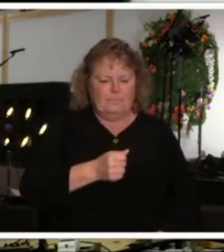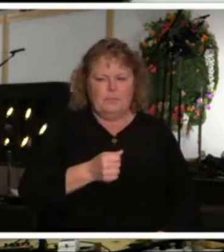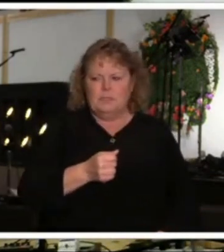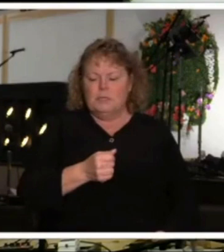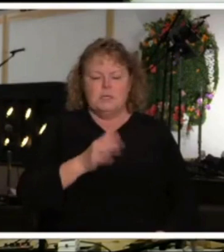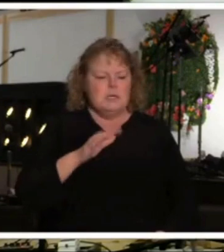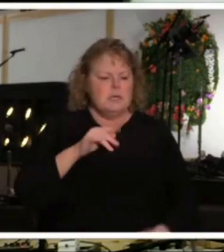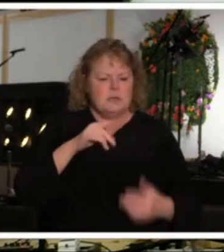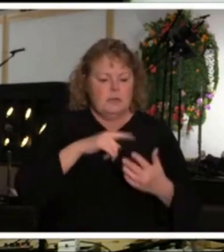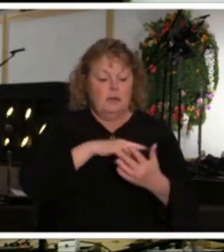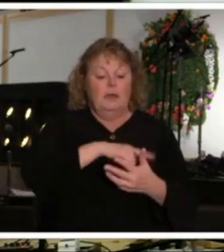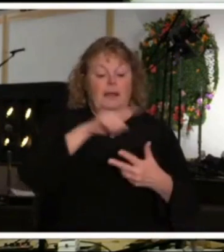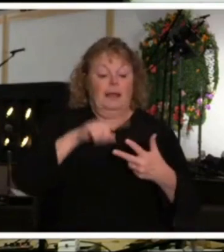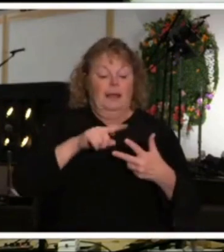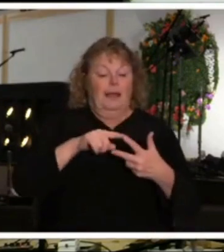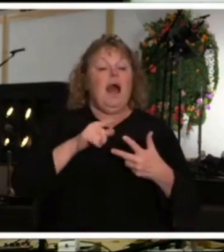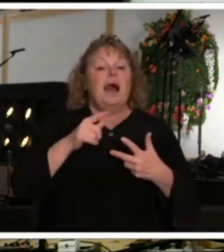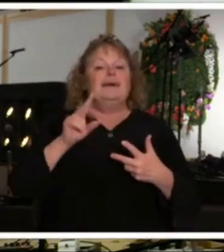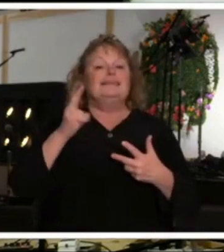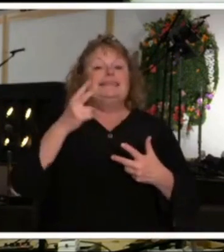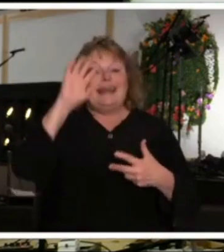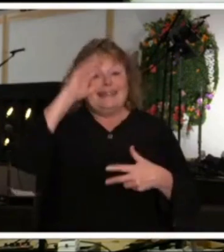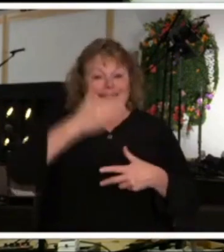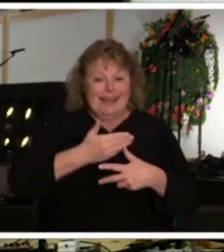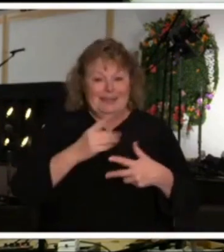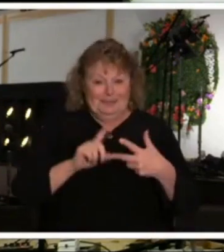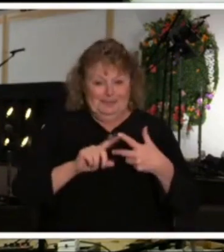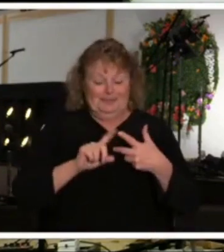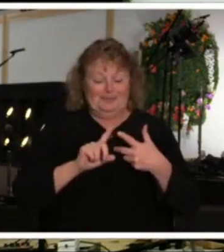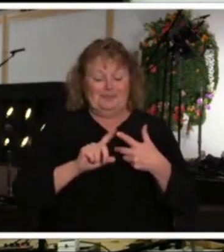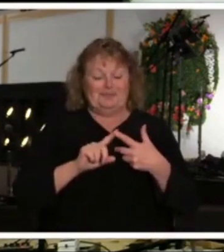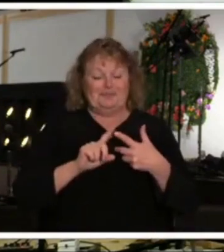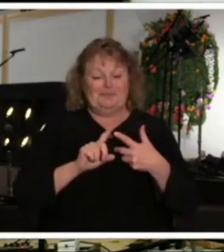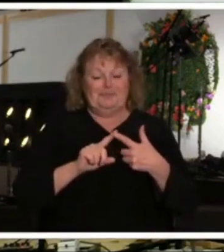Okay. And then his Bible says he brings a secondborn,